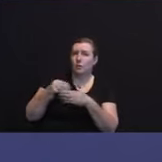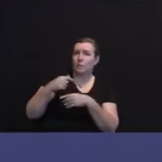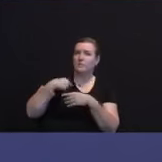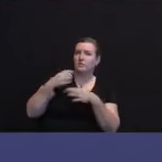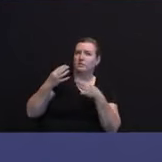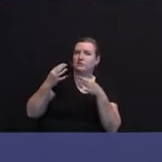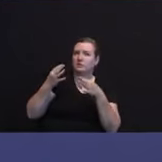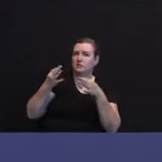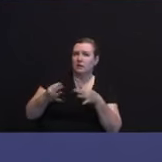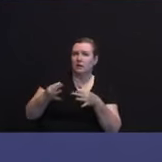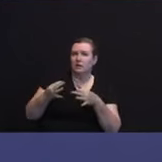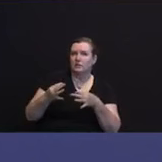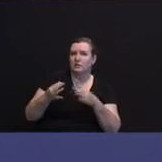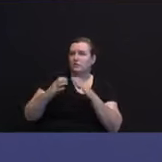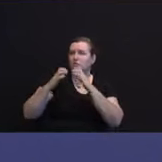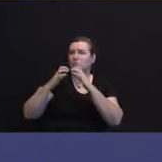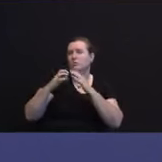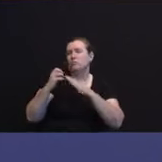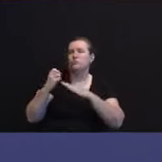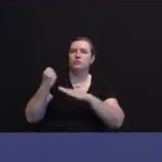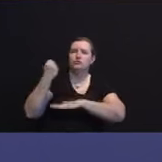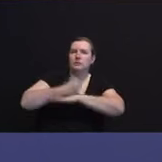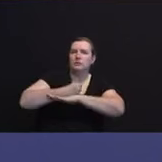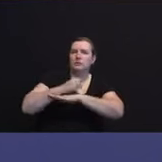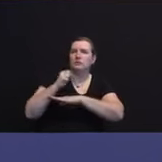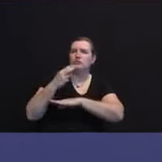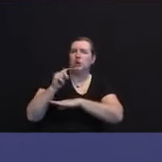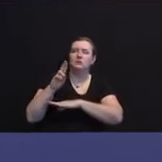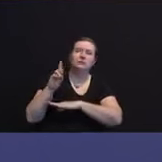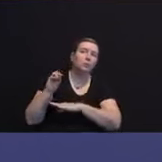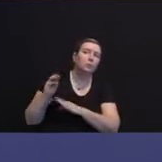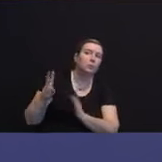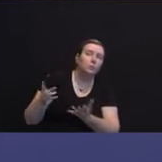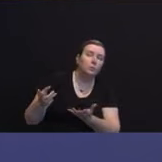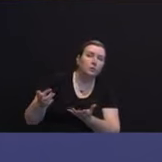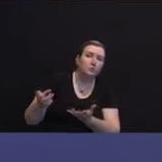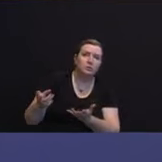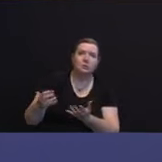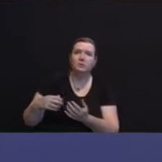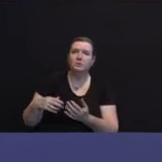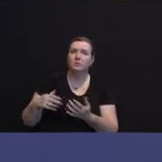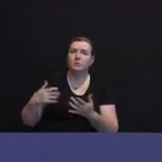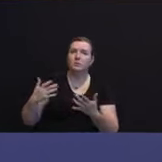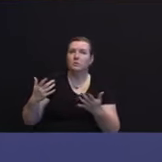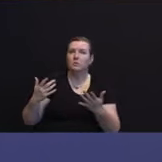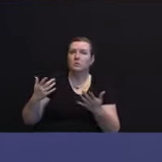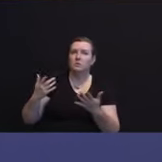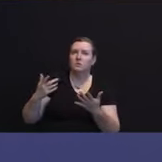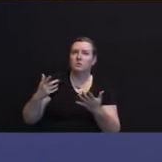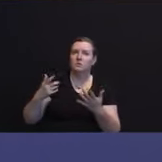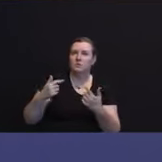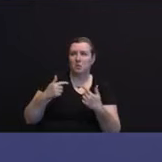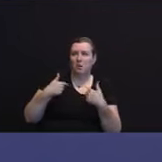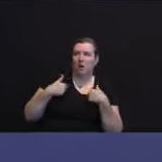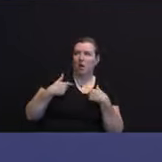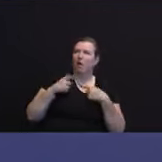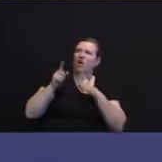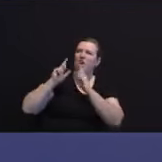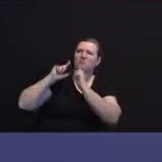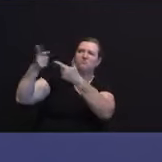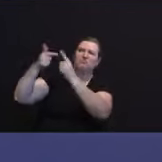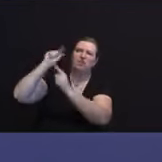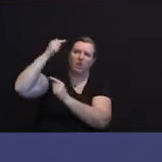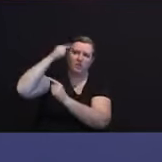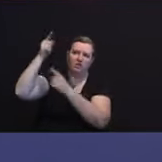ago? On the first, at this point, we should be able to report